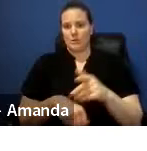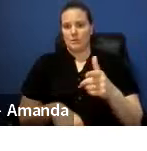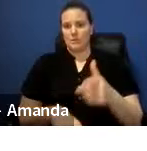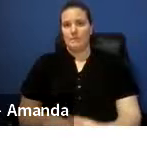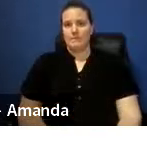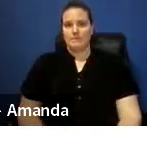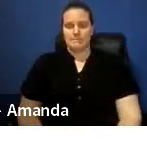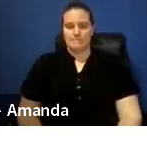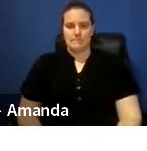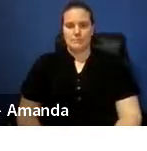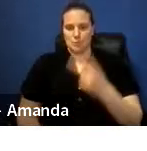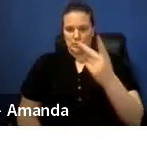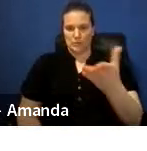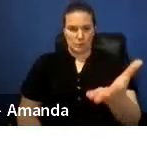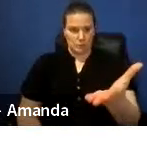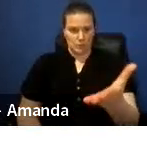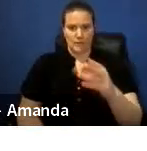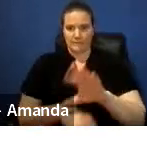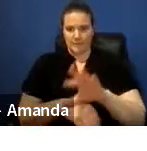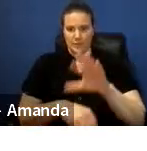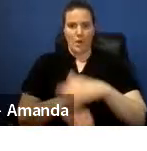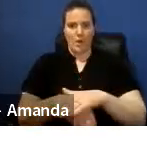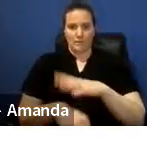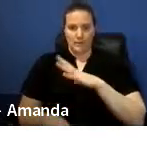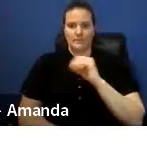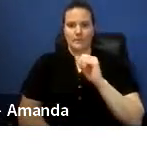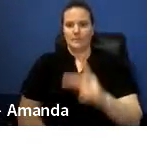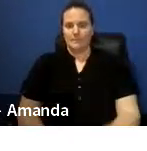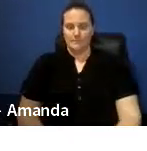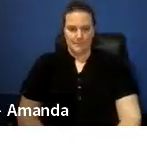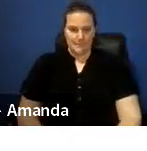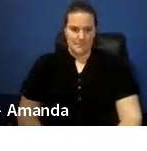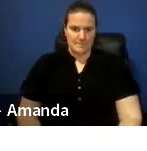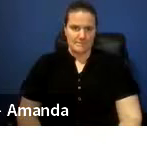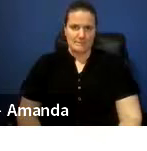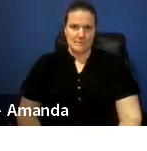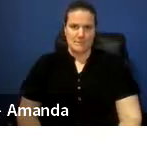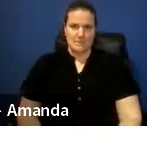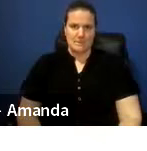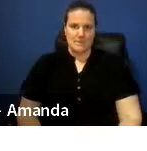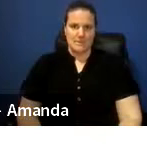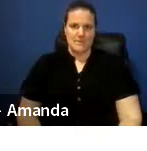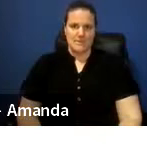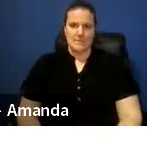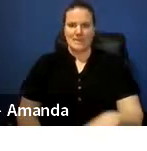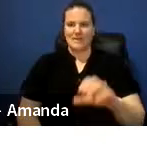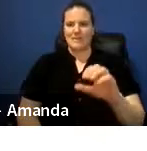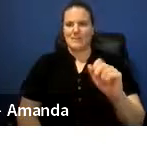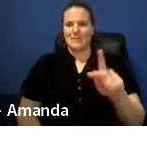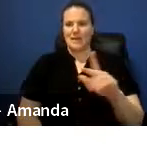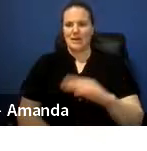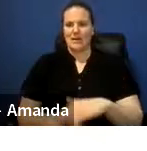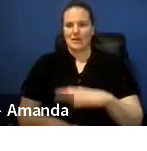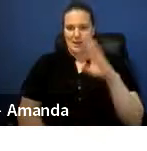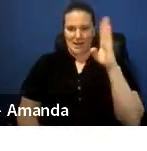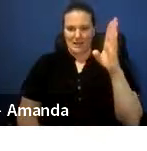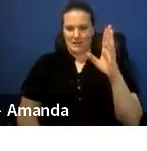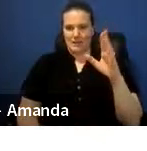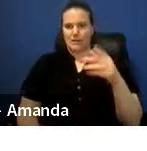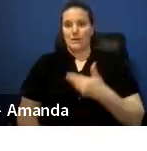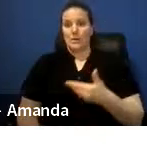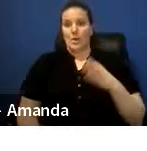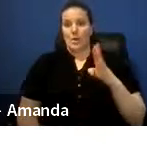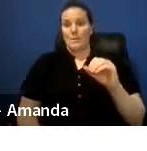that? We can see you. Your video was on. It is on. Okay, Keep it very on. good. Very good. Turn it back on. Hi. Yeah. I'm